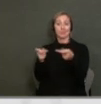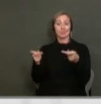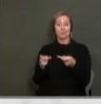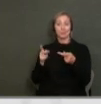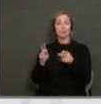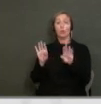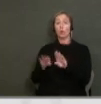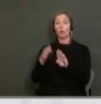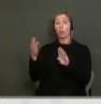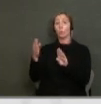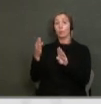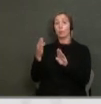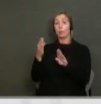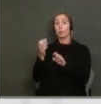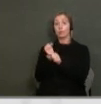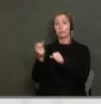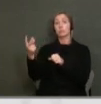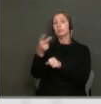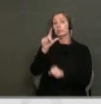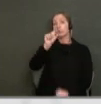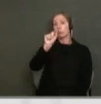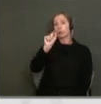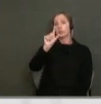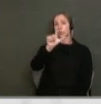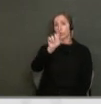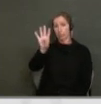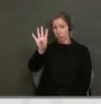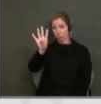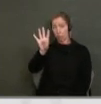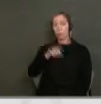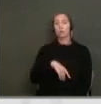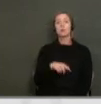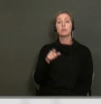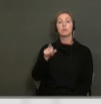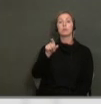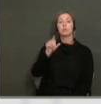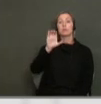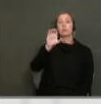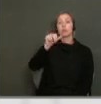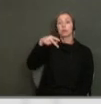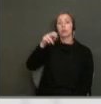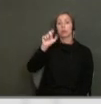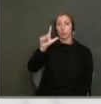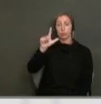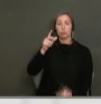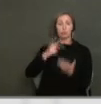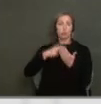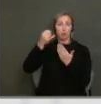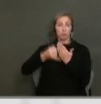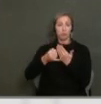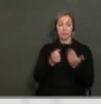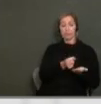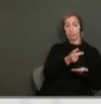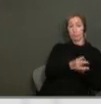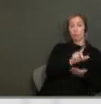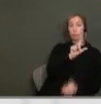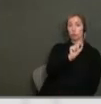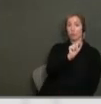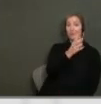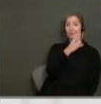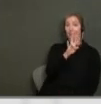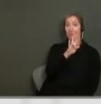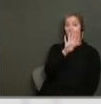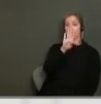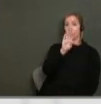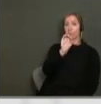beginning of 2024. This was a capital project that was approved in the 2017 bond program. It's